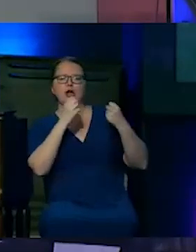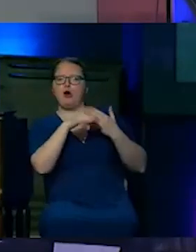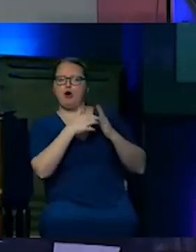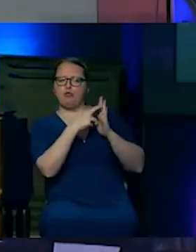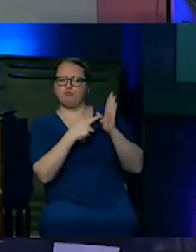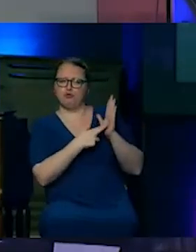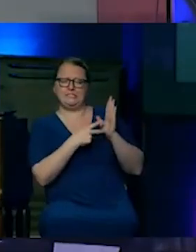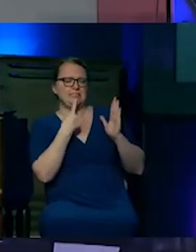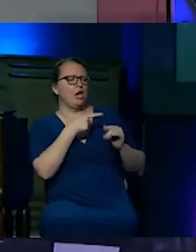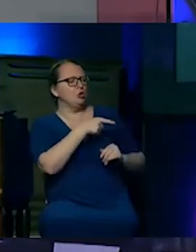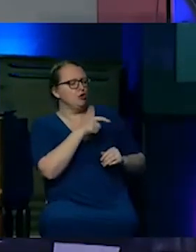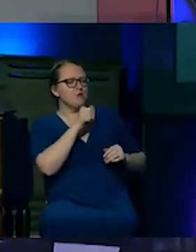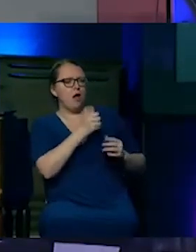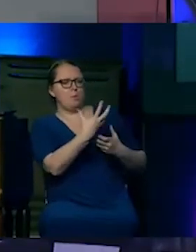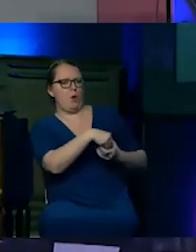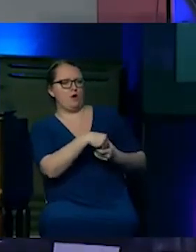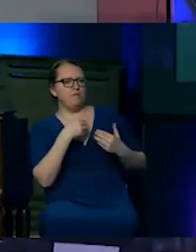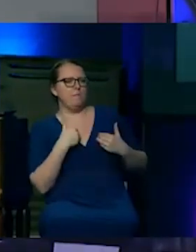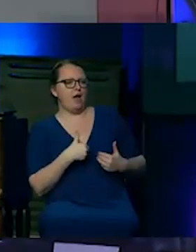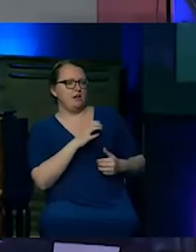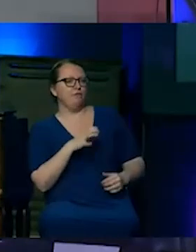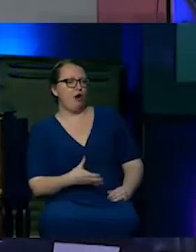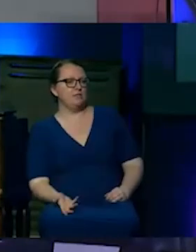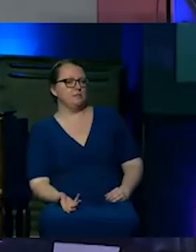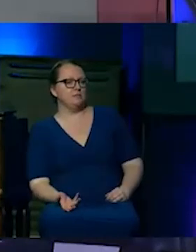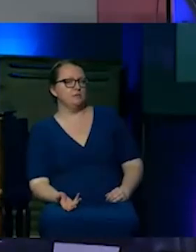rules to say, you're not a part of the body.